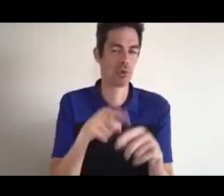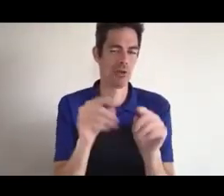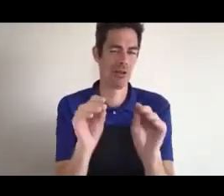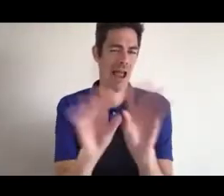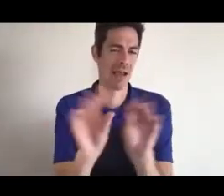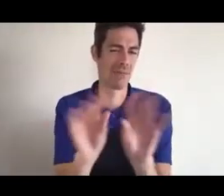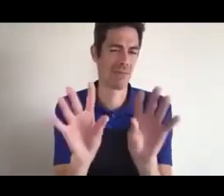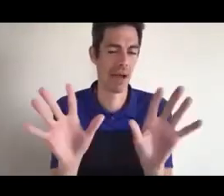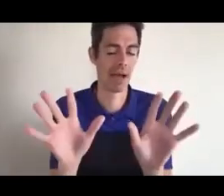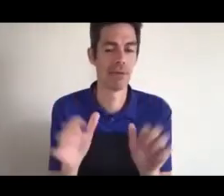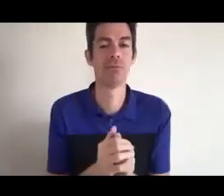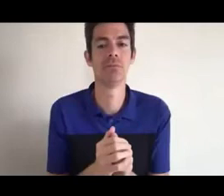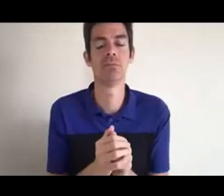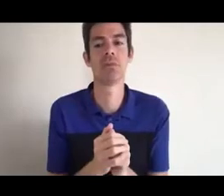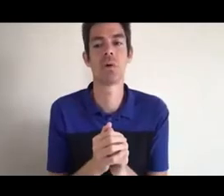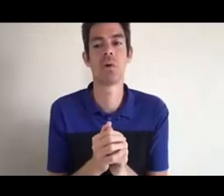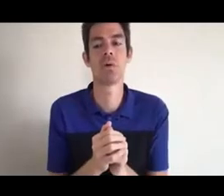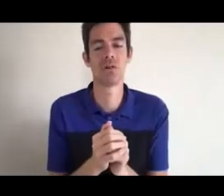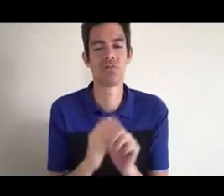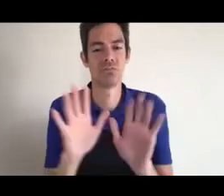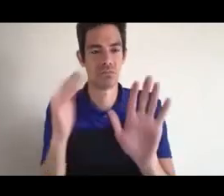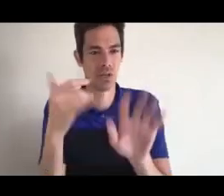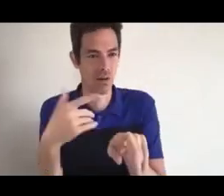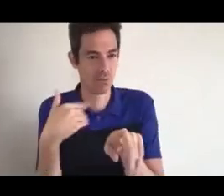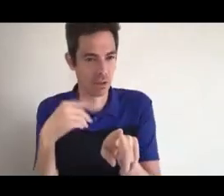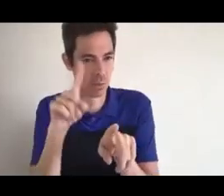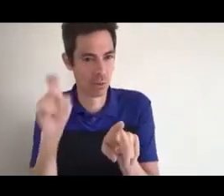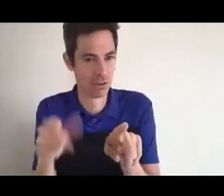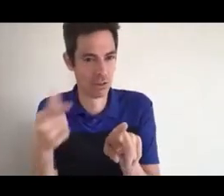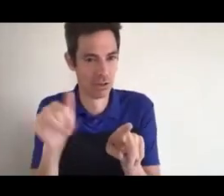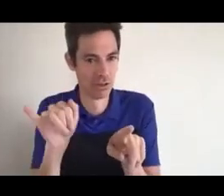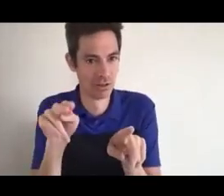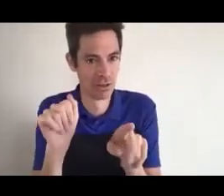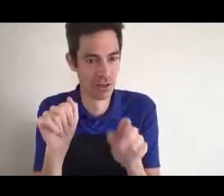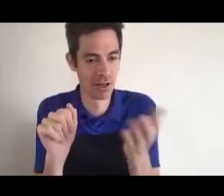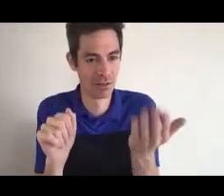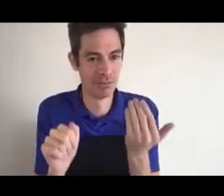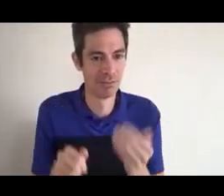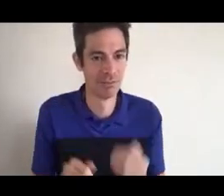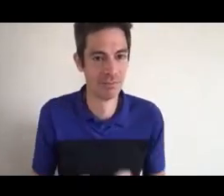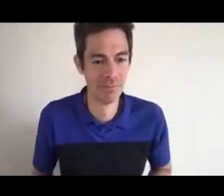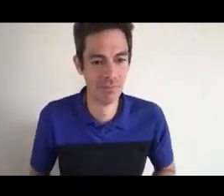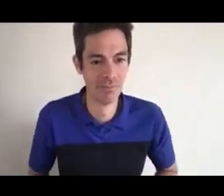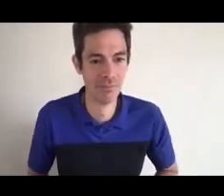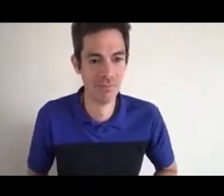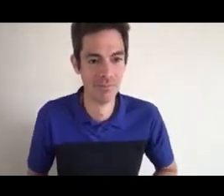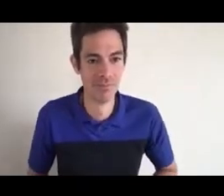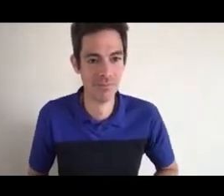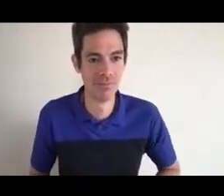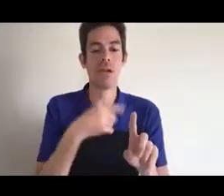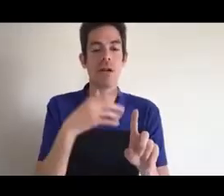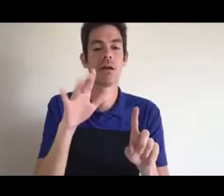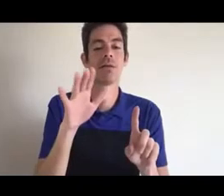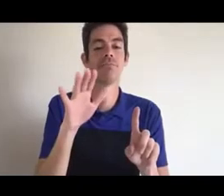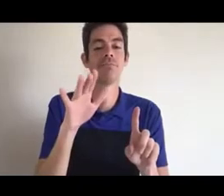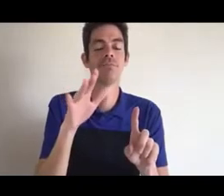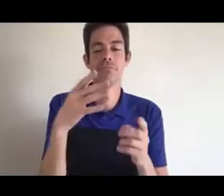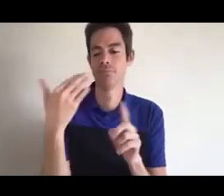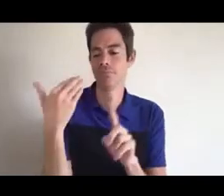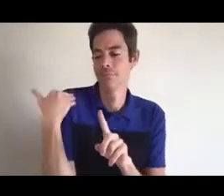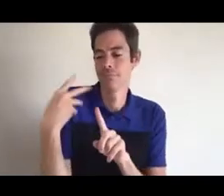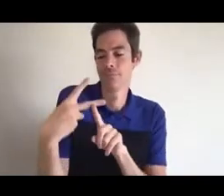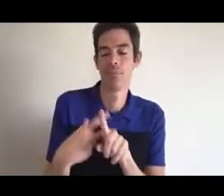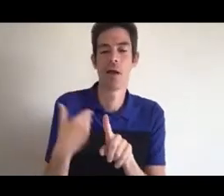favor more of the hand-based questions as it pertains to clarity. And I see, does Gina have a question?